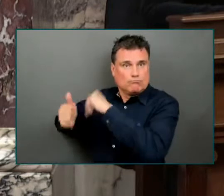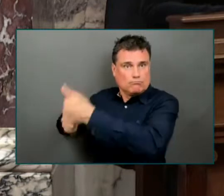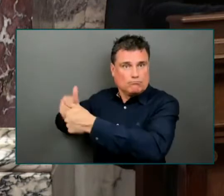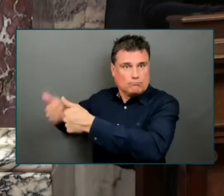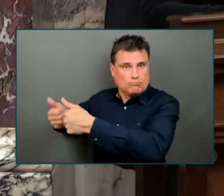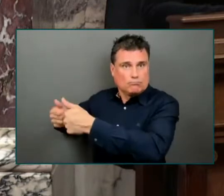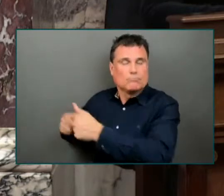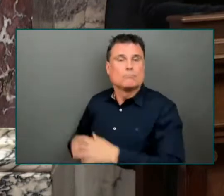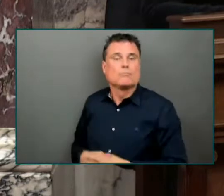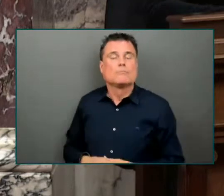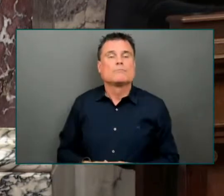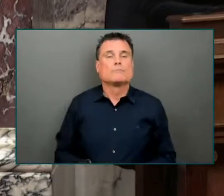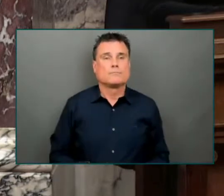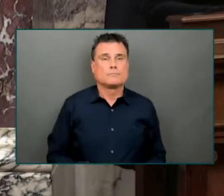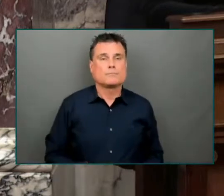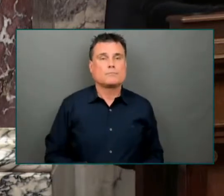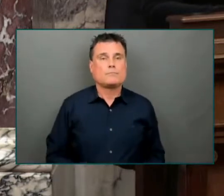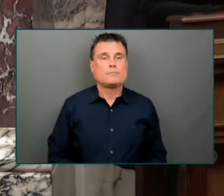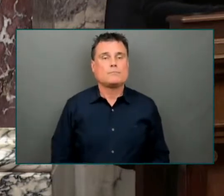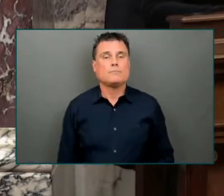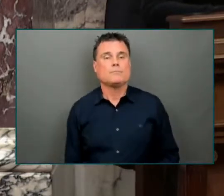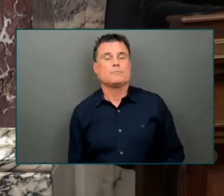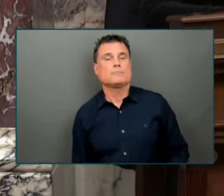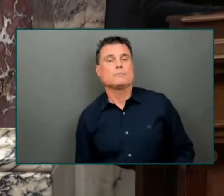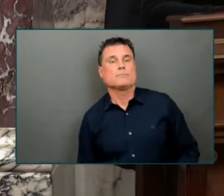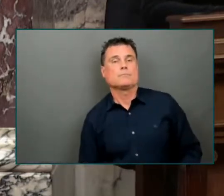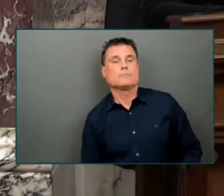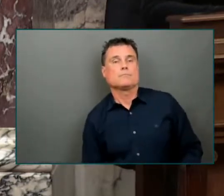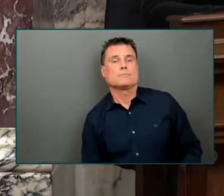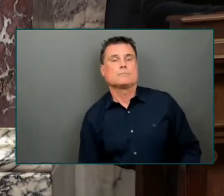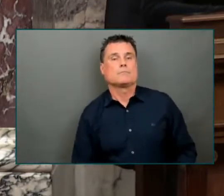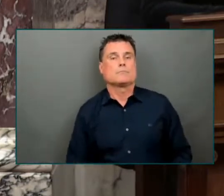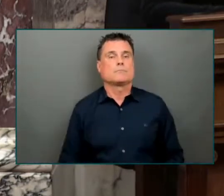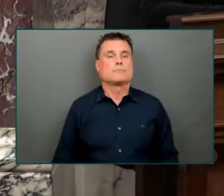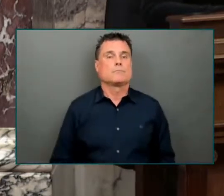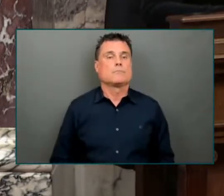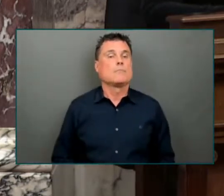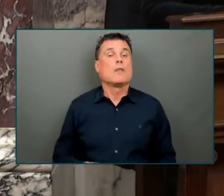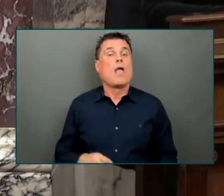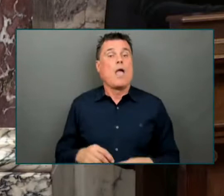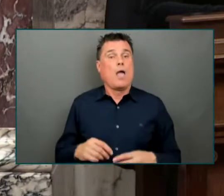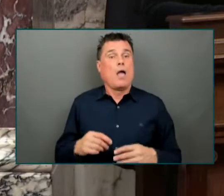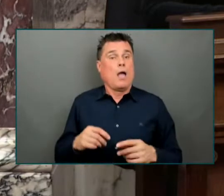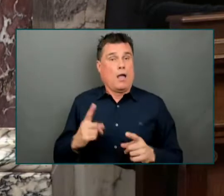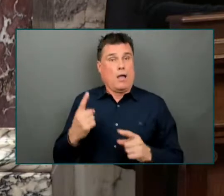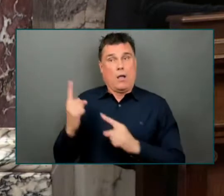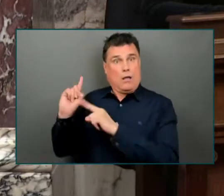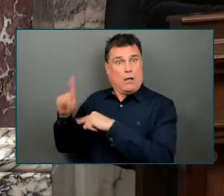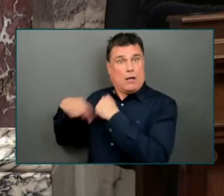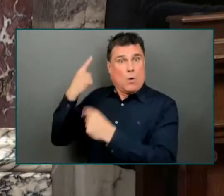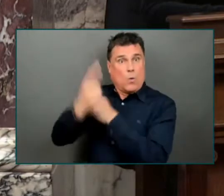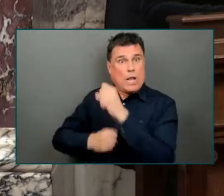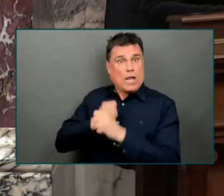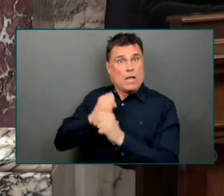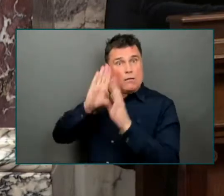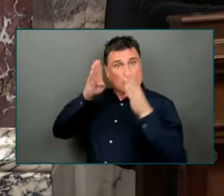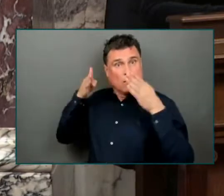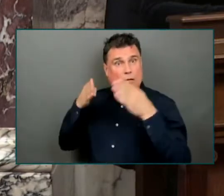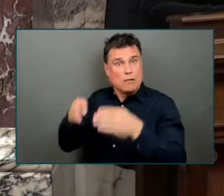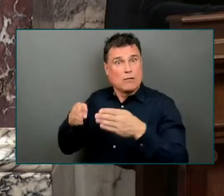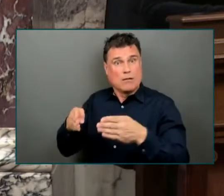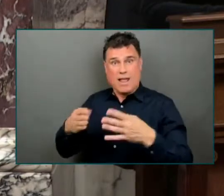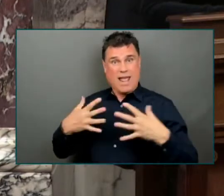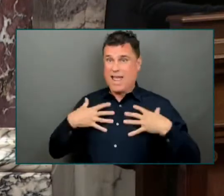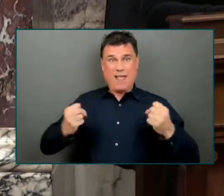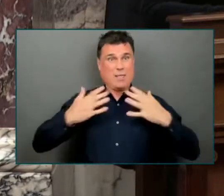Mr. Speaker, it hasn't only been our physical health that has suffered over the last year. The pandemic has taken a significant toll on